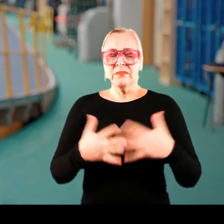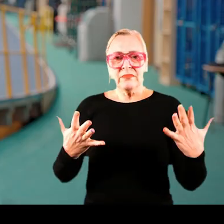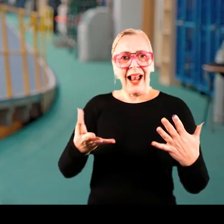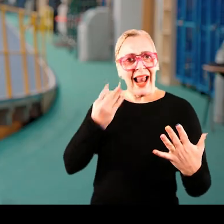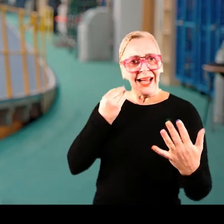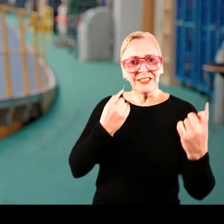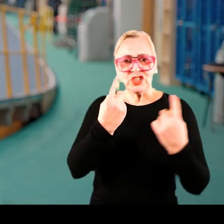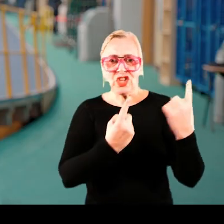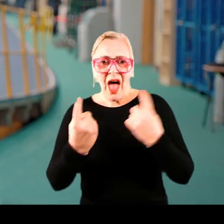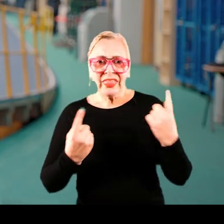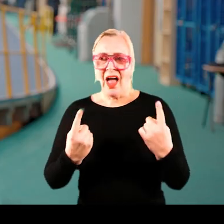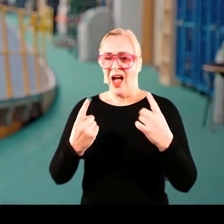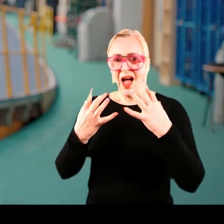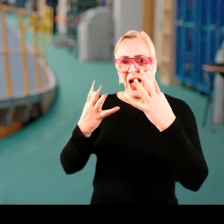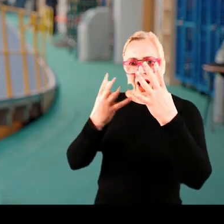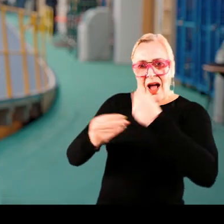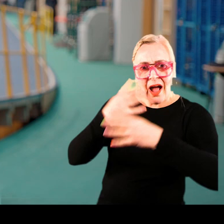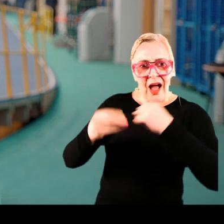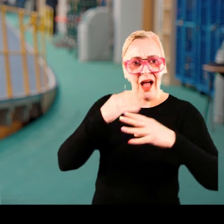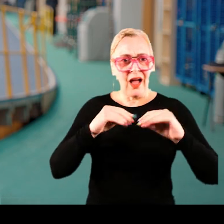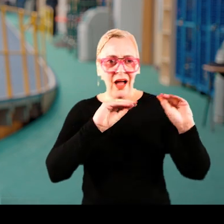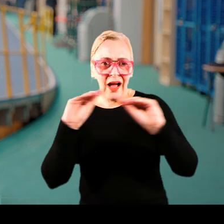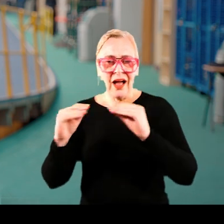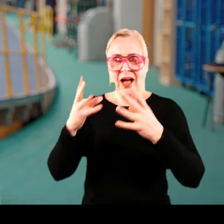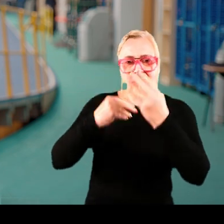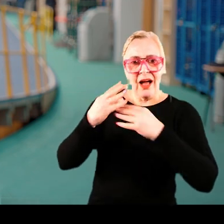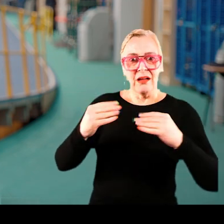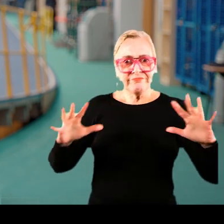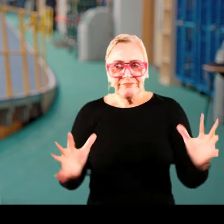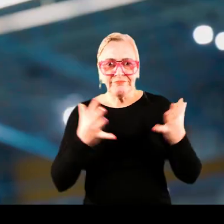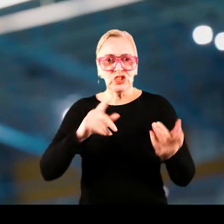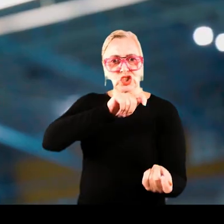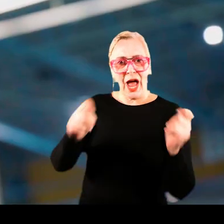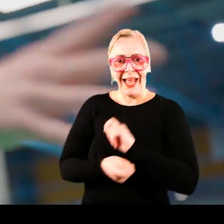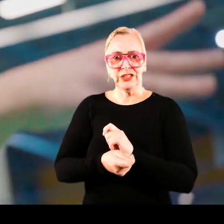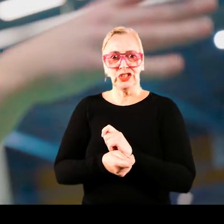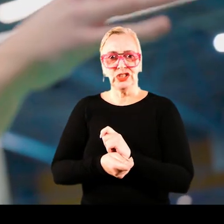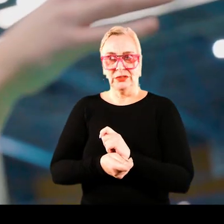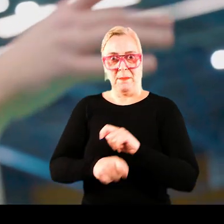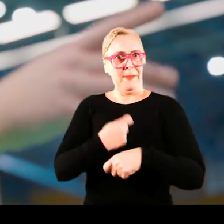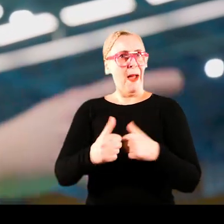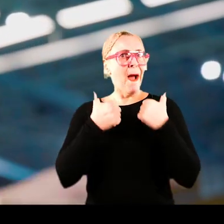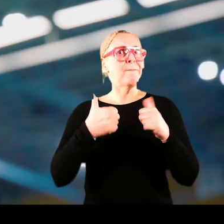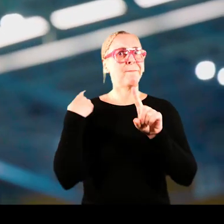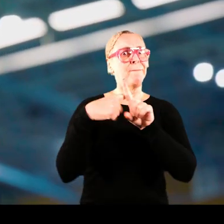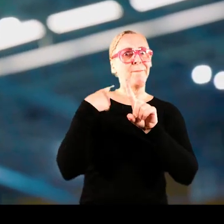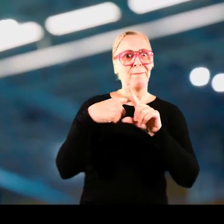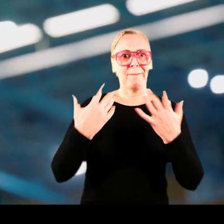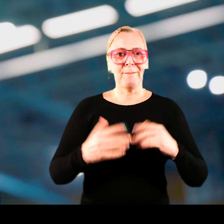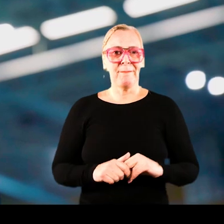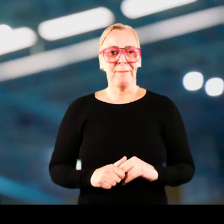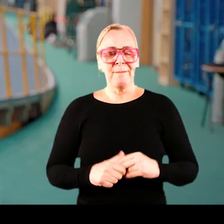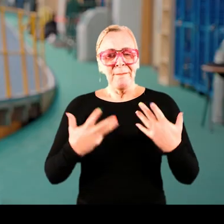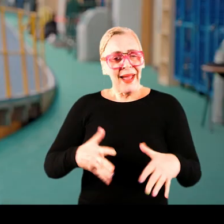another, we can then be educating each other and that can promote change, which is only ever going to be a good thing. Mae'r